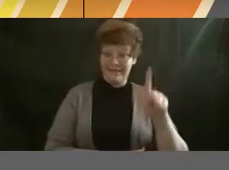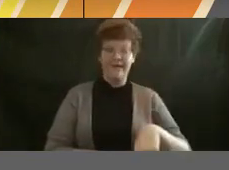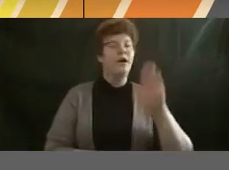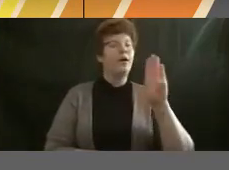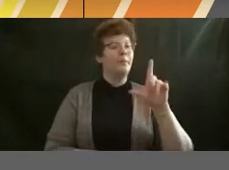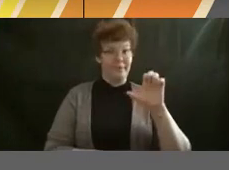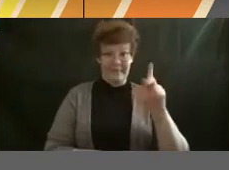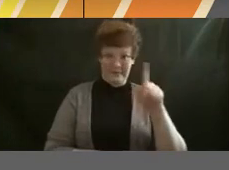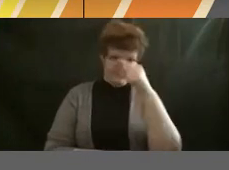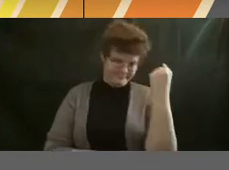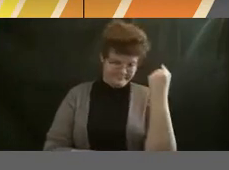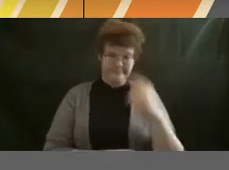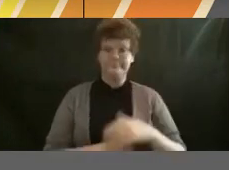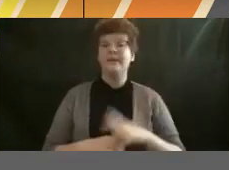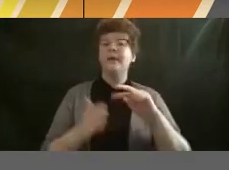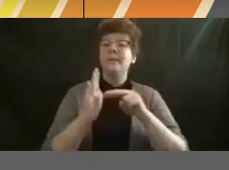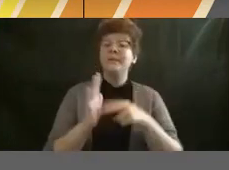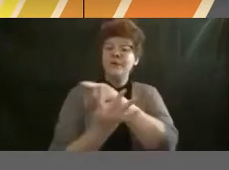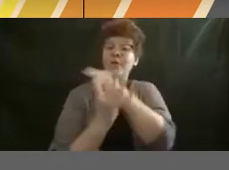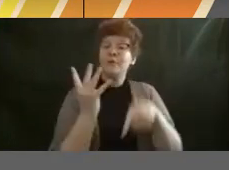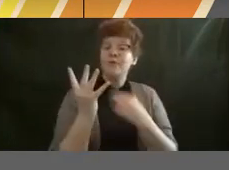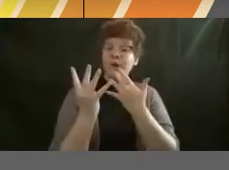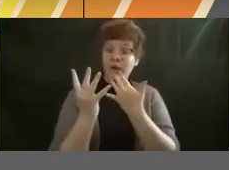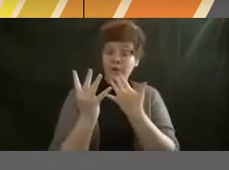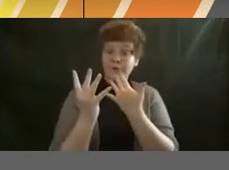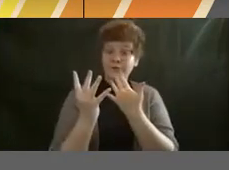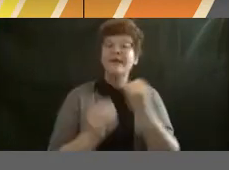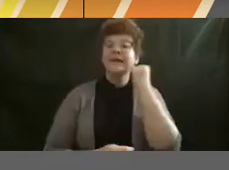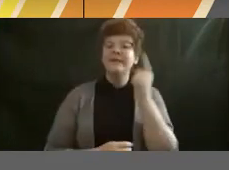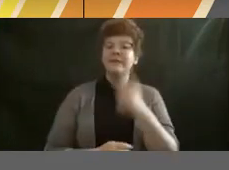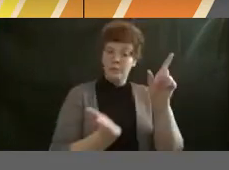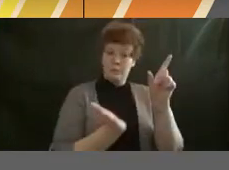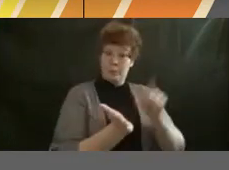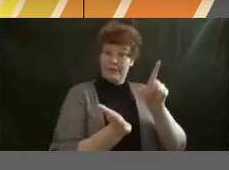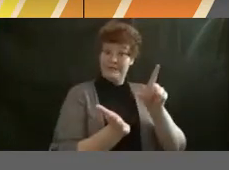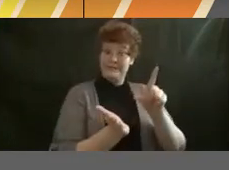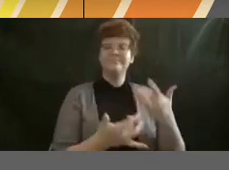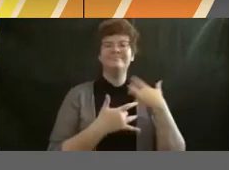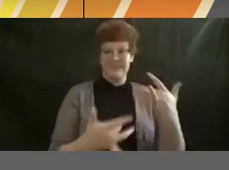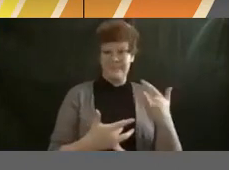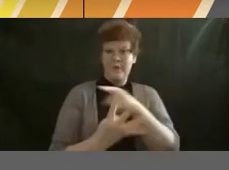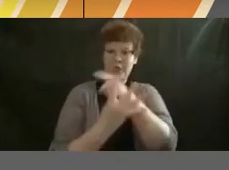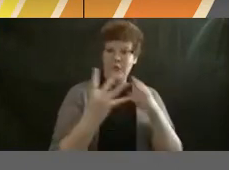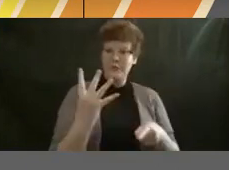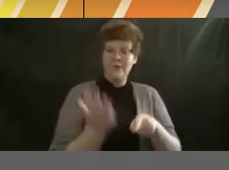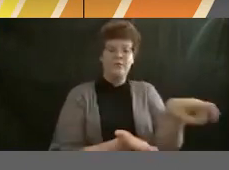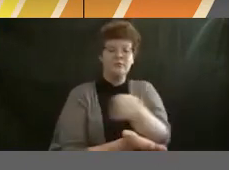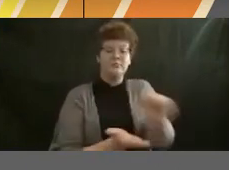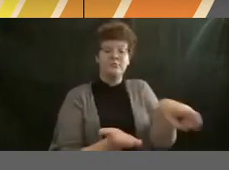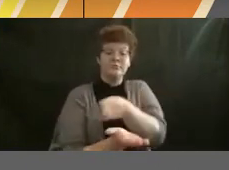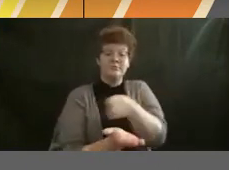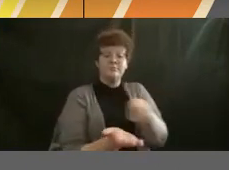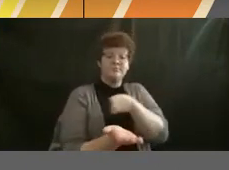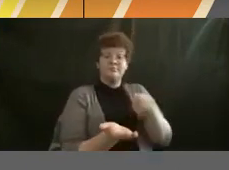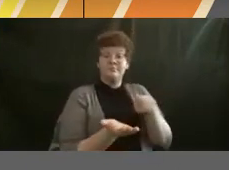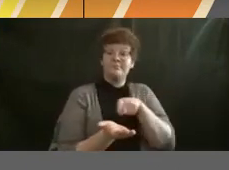color pages when you use offset lithography. So if you, for those of you who have